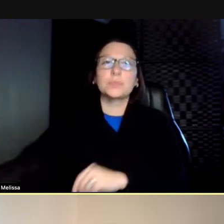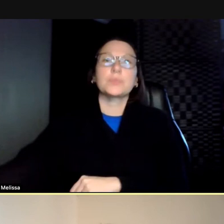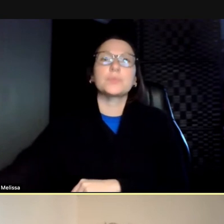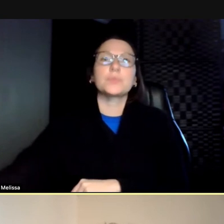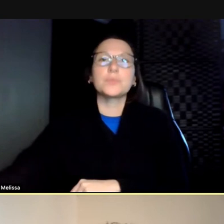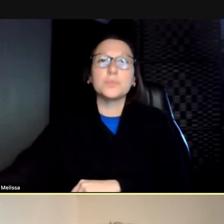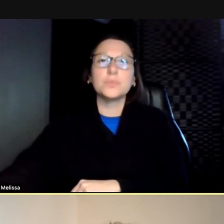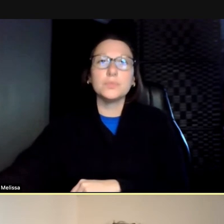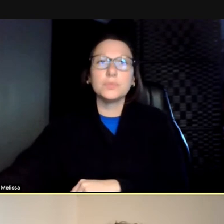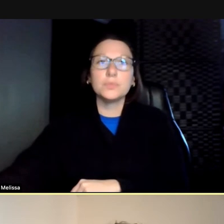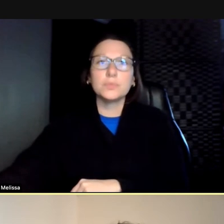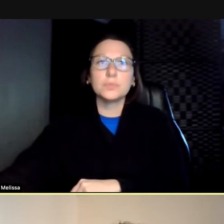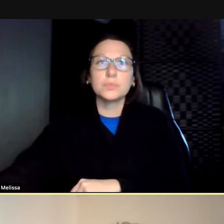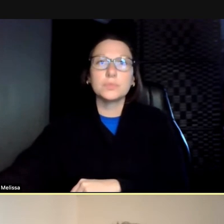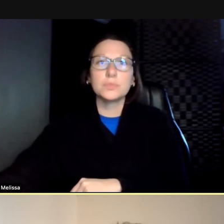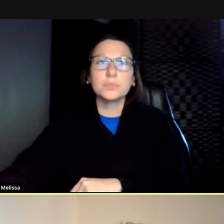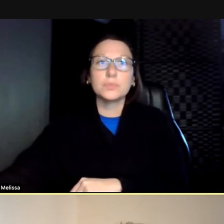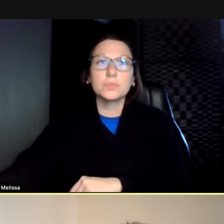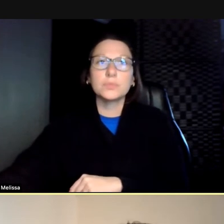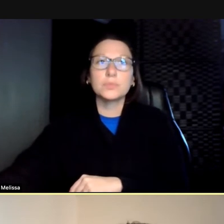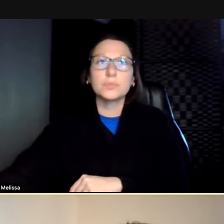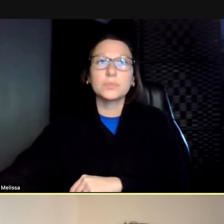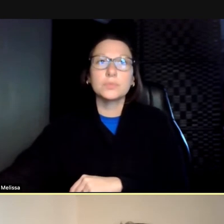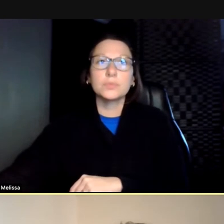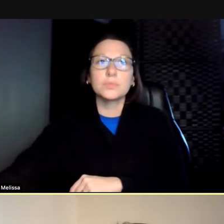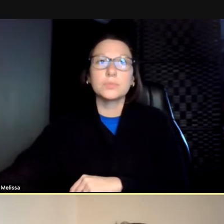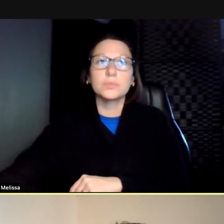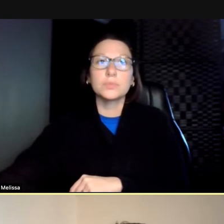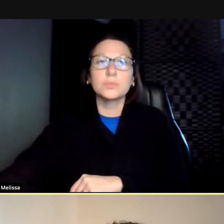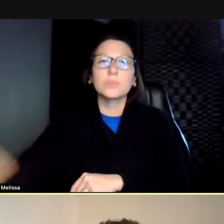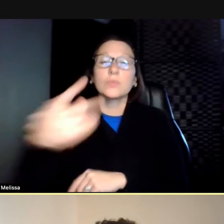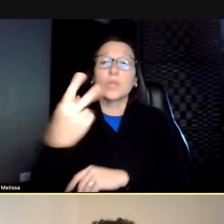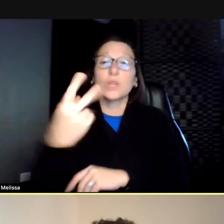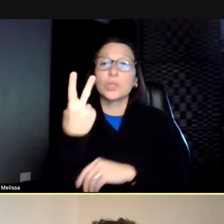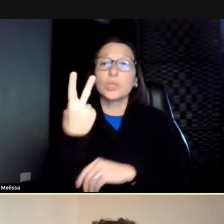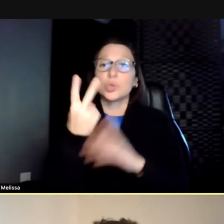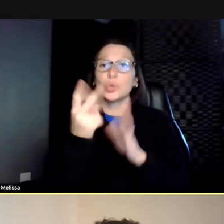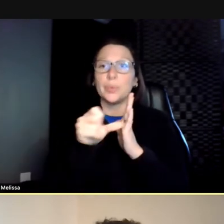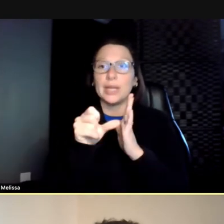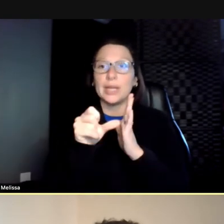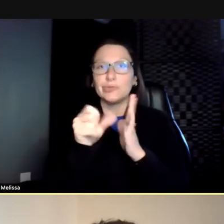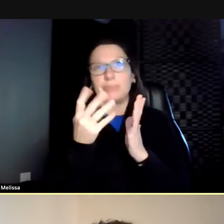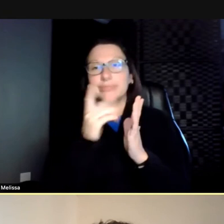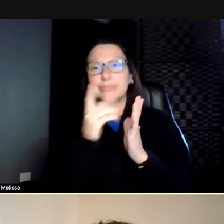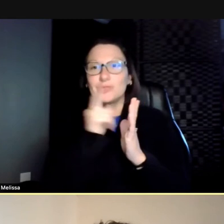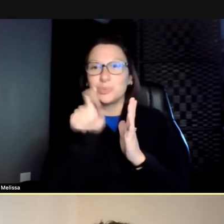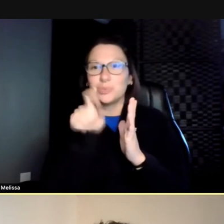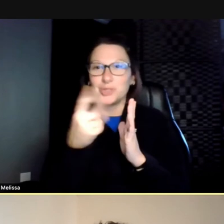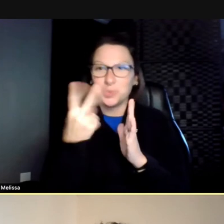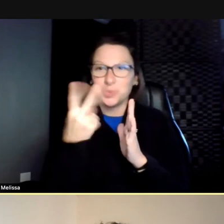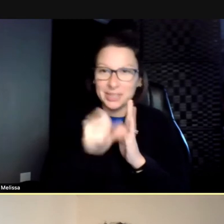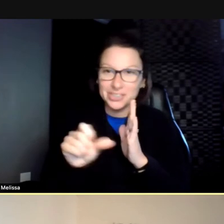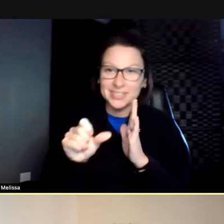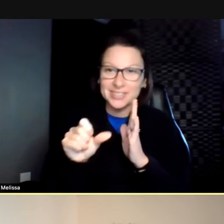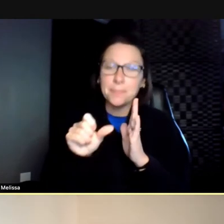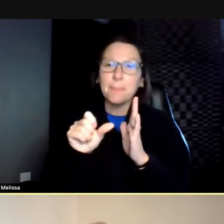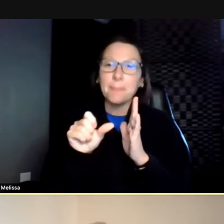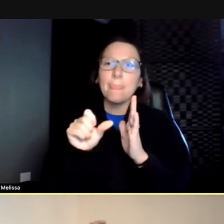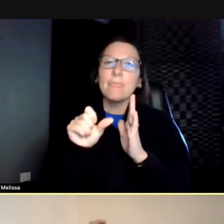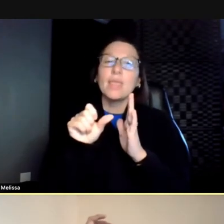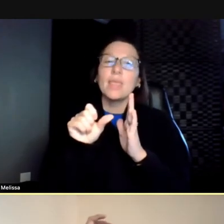Here is a 2-page fact sheet. It's supposed to be 2 pages. That's the second page of it. There's a